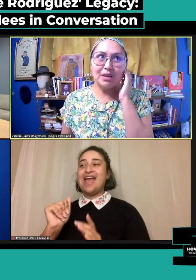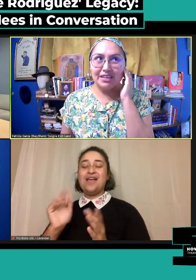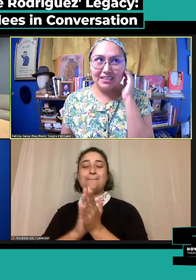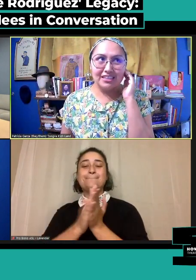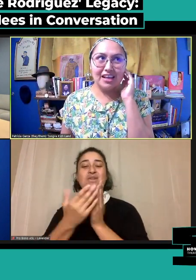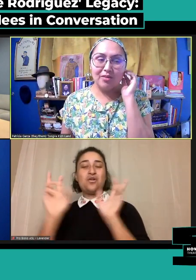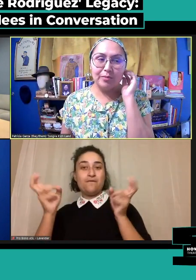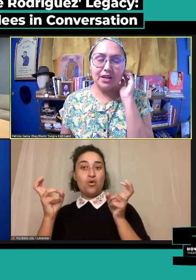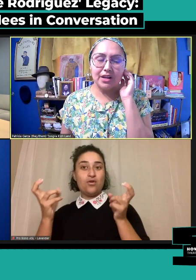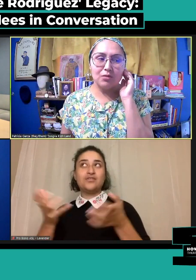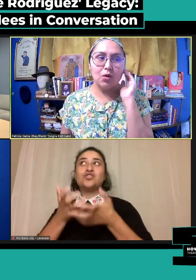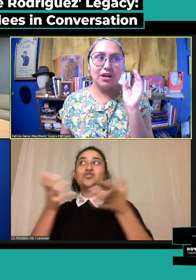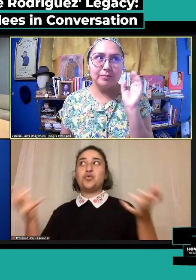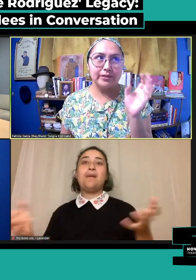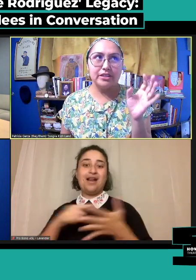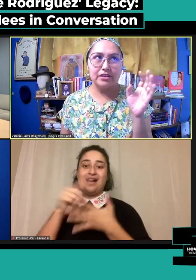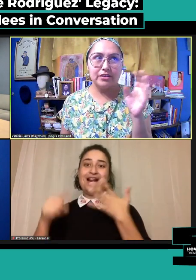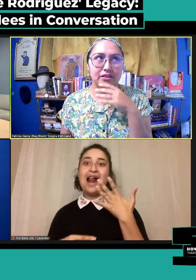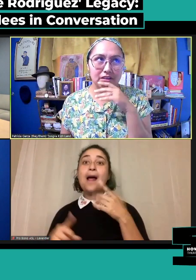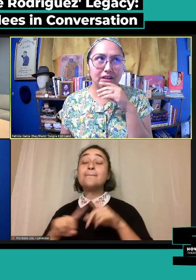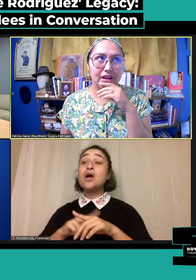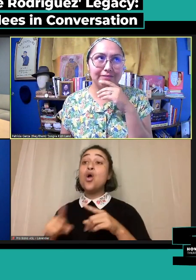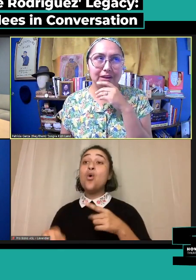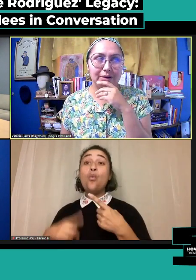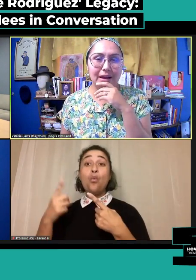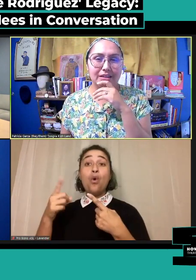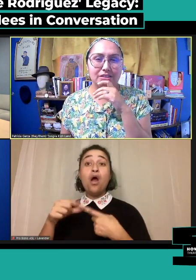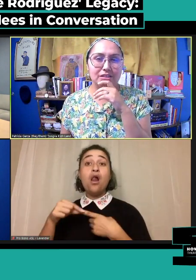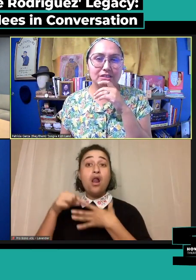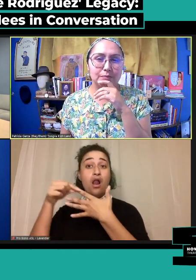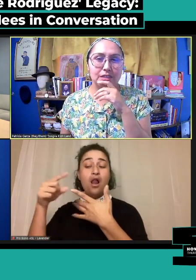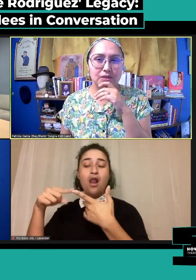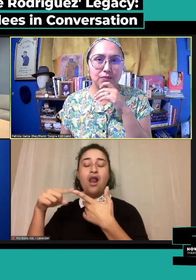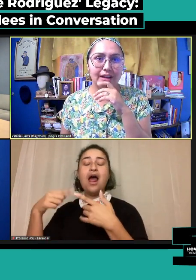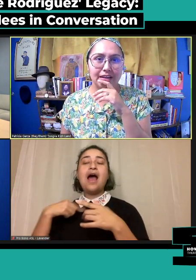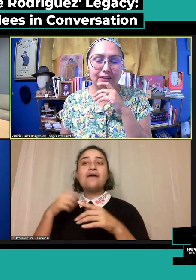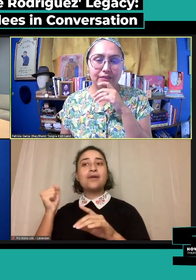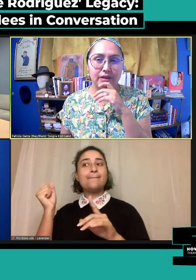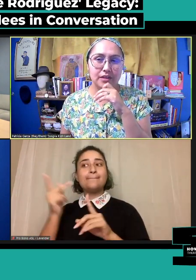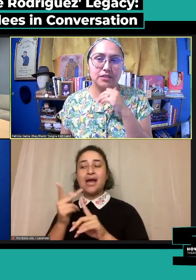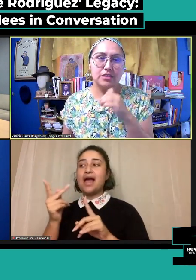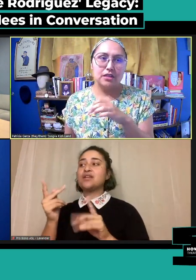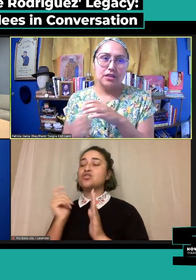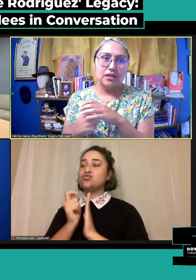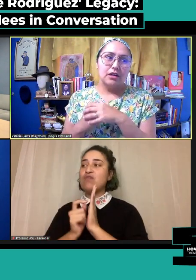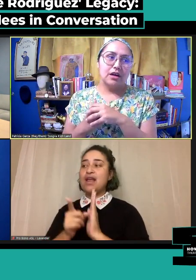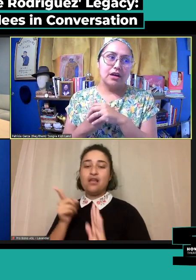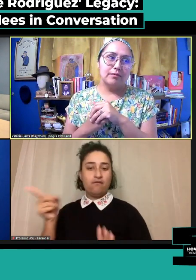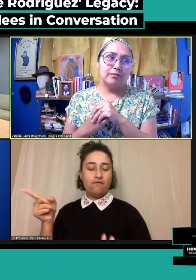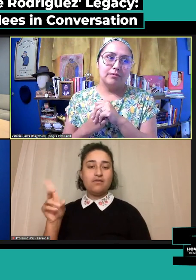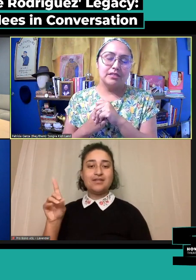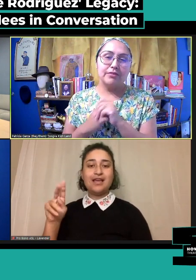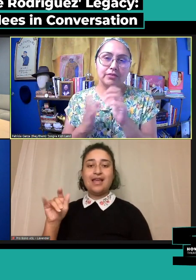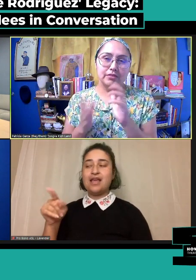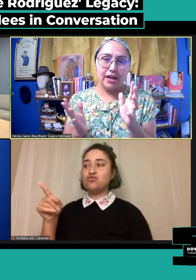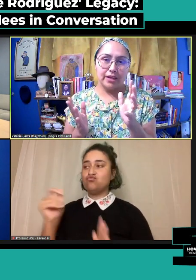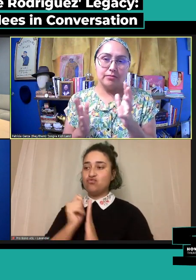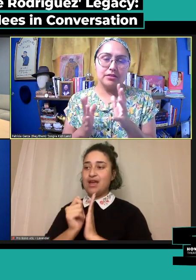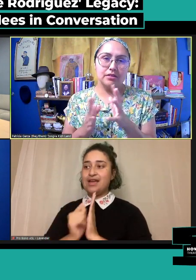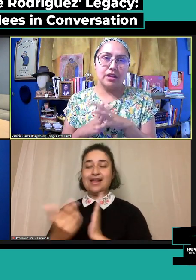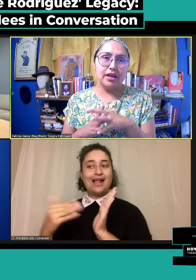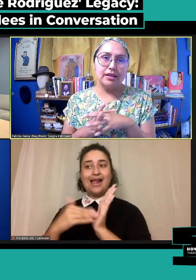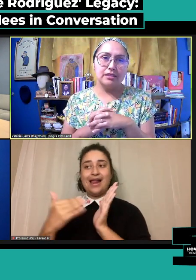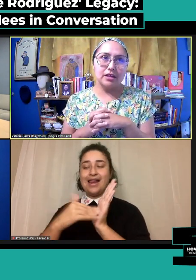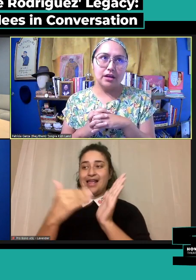too many to count, but one in particular, I've come back to this piece of writing of hers several